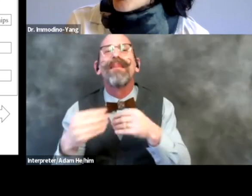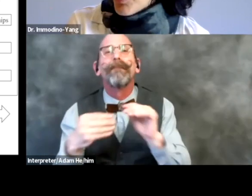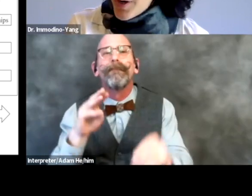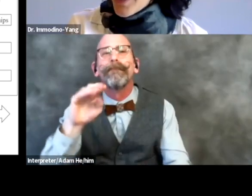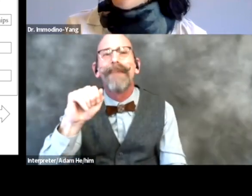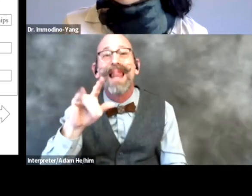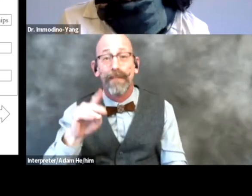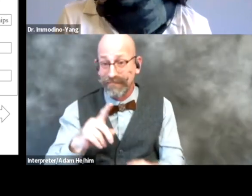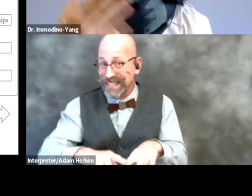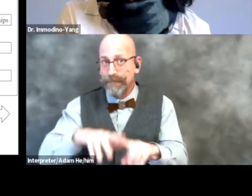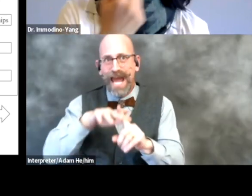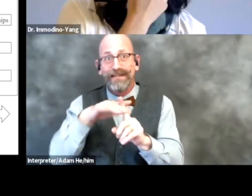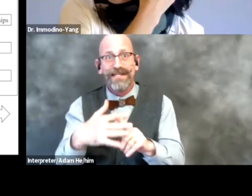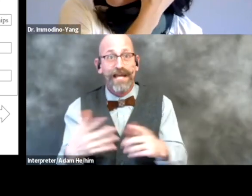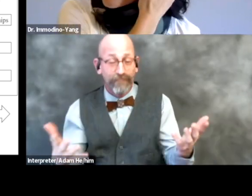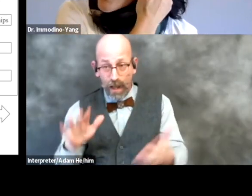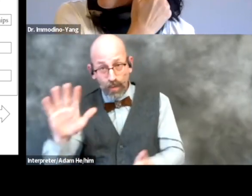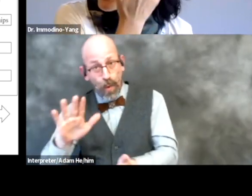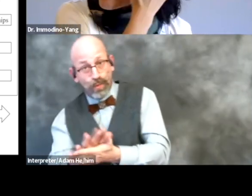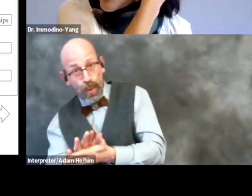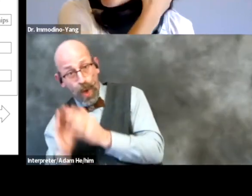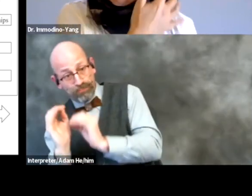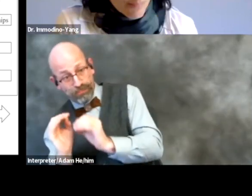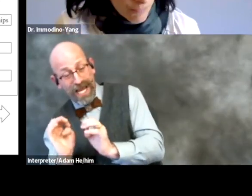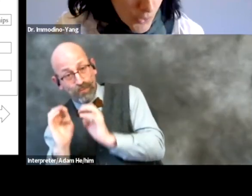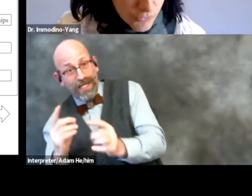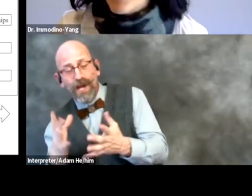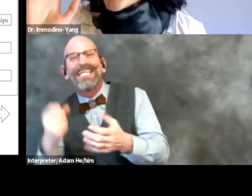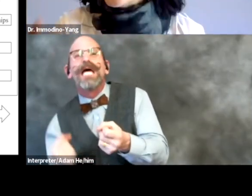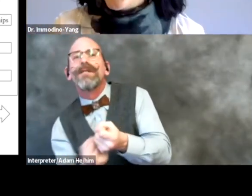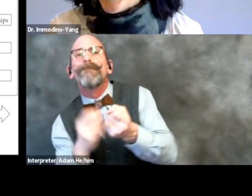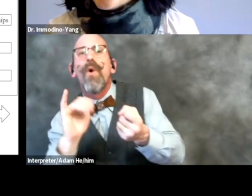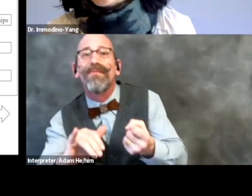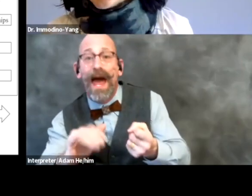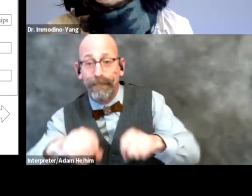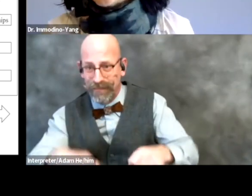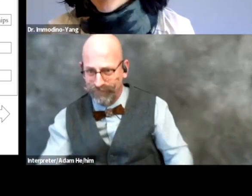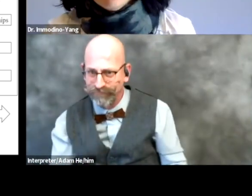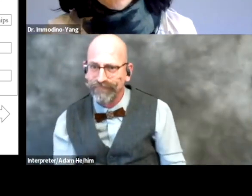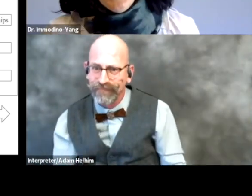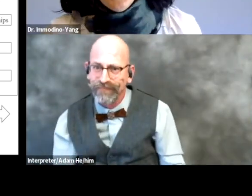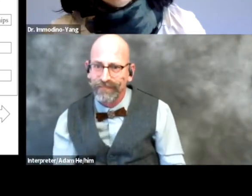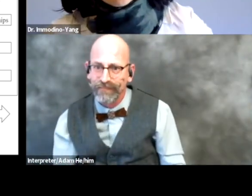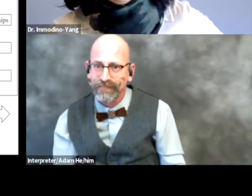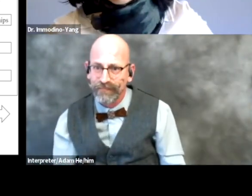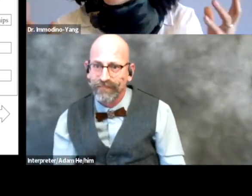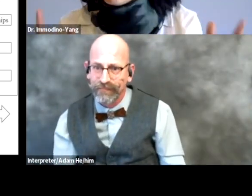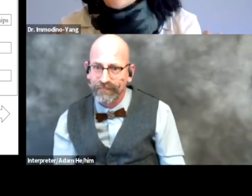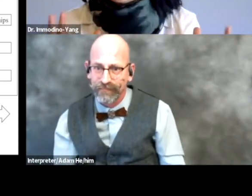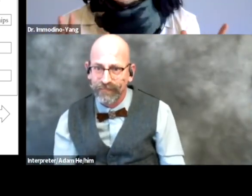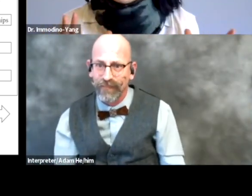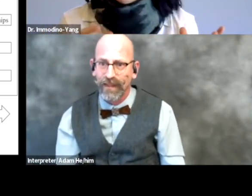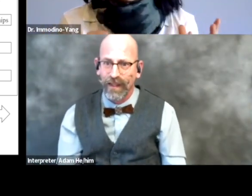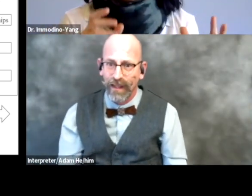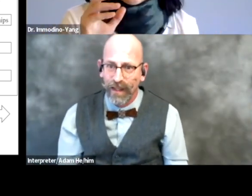designed to support it, which I can show you at the end if we have time, which we won't, but that's okay, I can tell you a little bit. So what